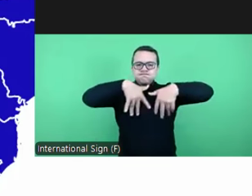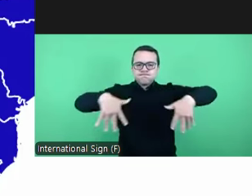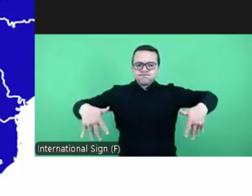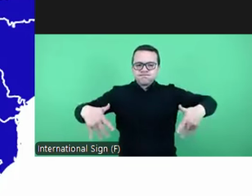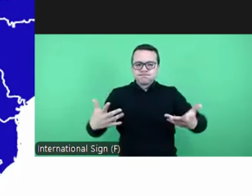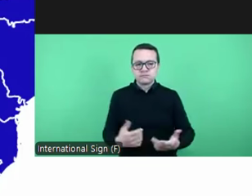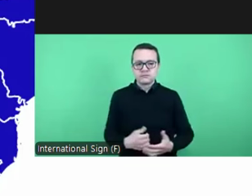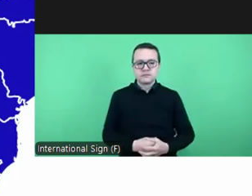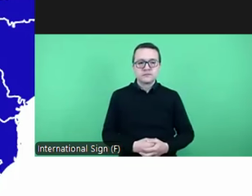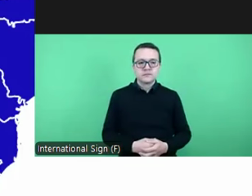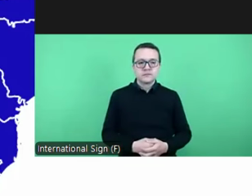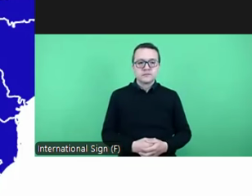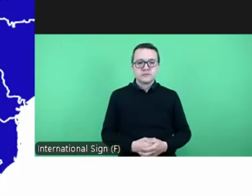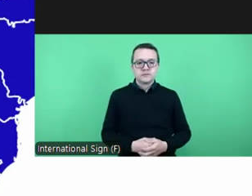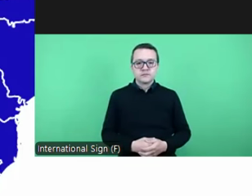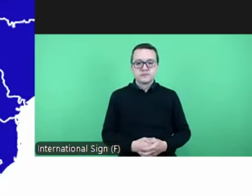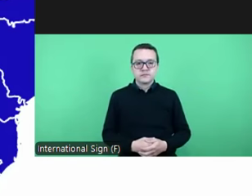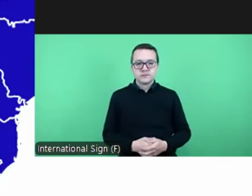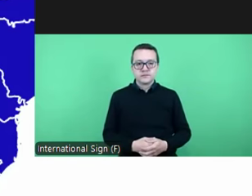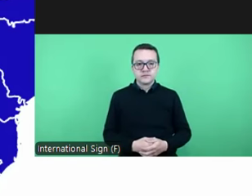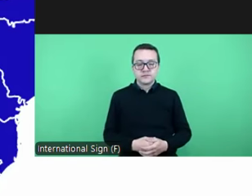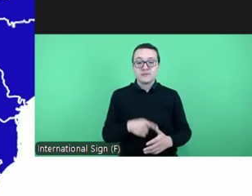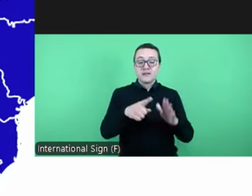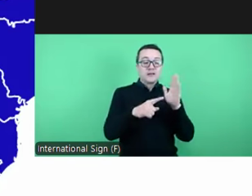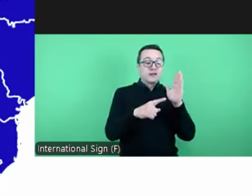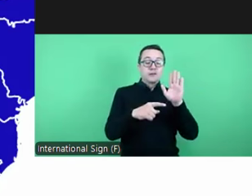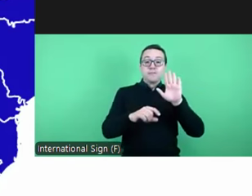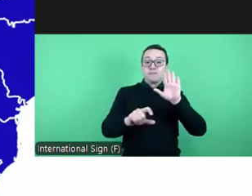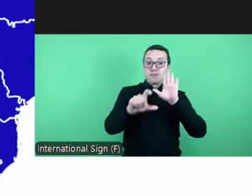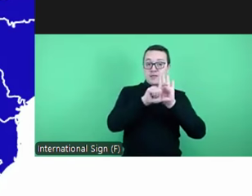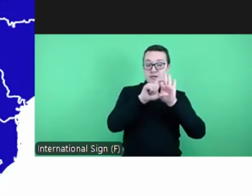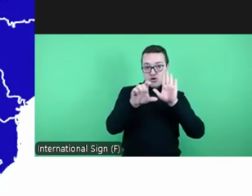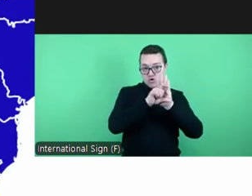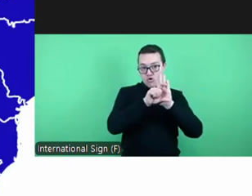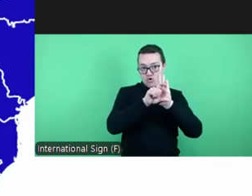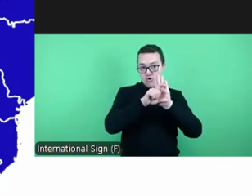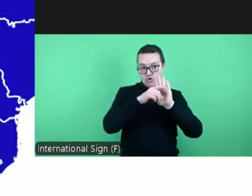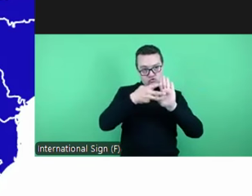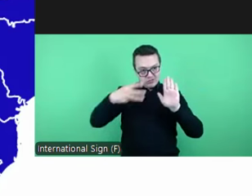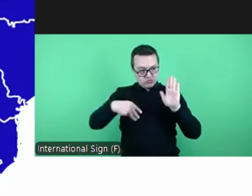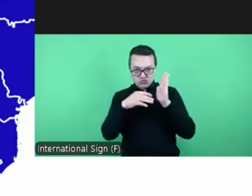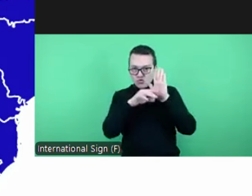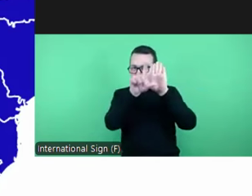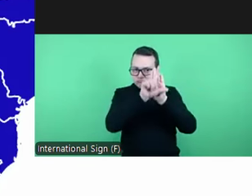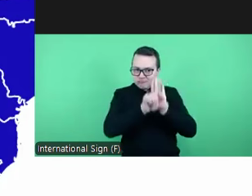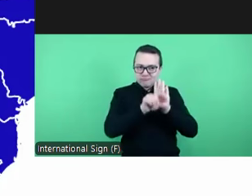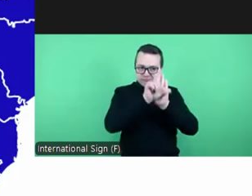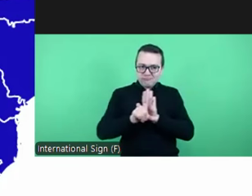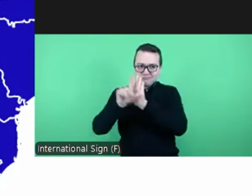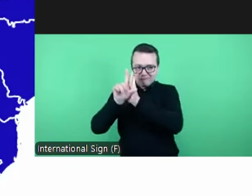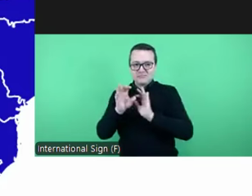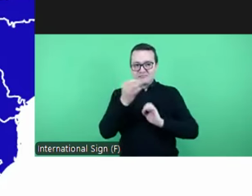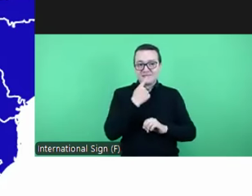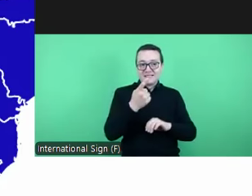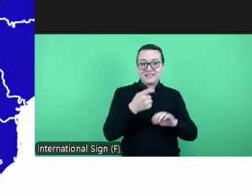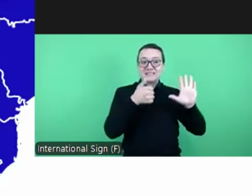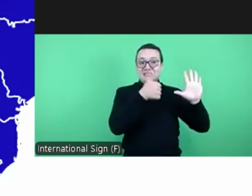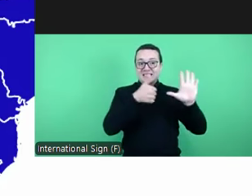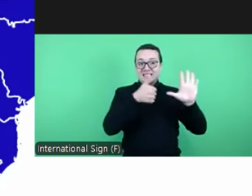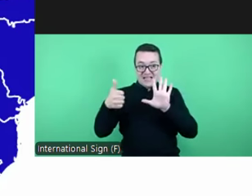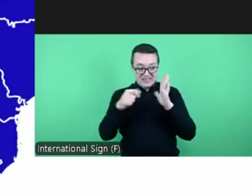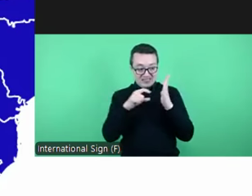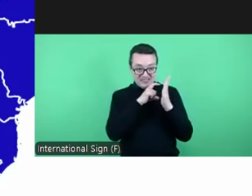our 166 Constitution. da nossa Constituição Article estabelece que a saúde é um dever do Estado, um direito 166, de todos. Então, where por the isso que ela